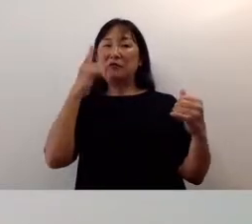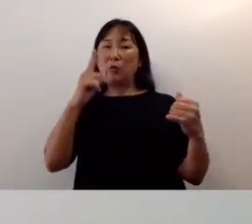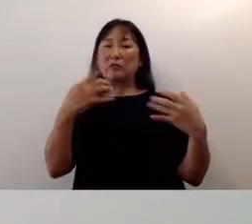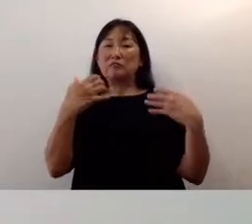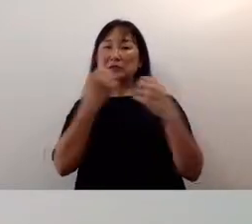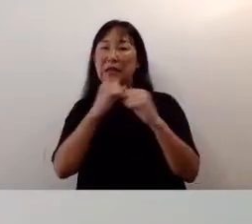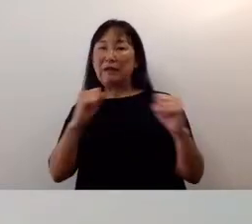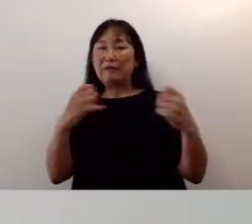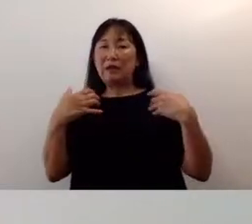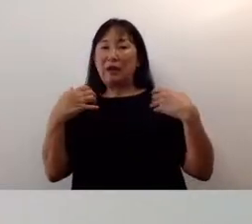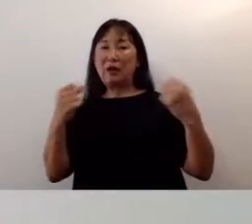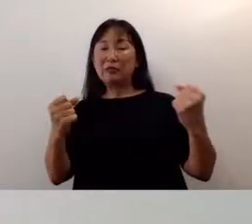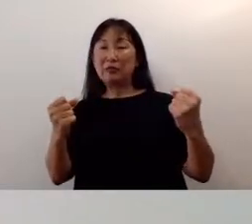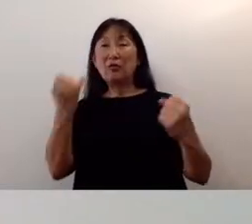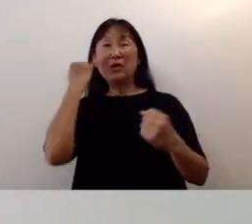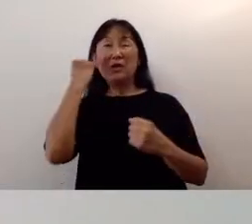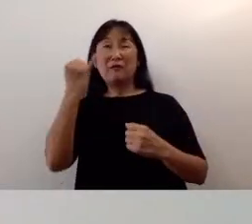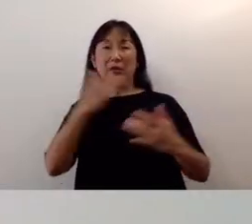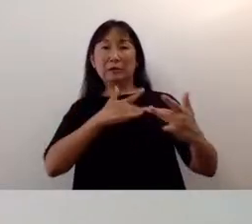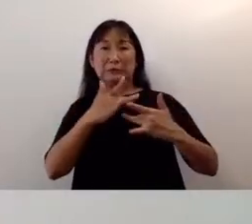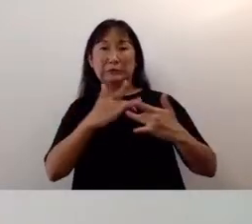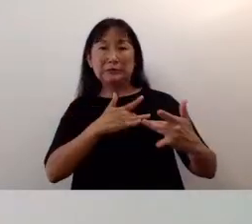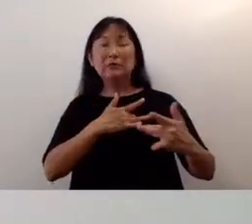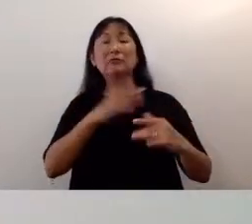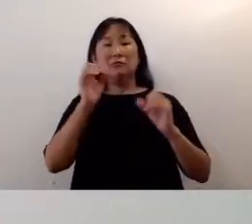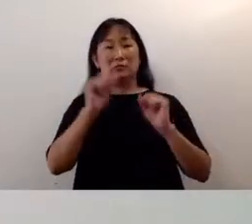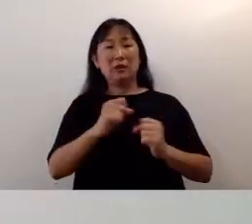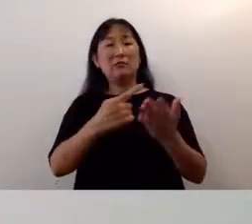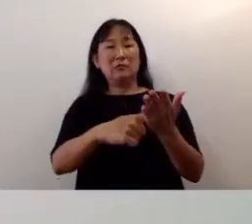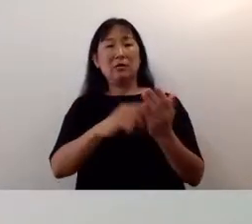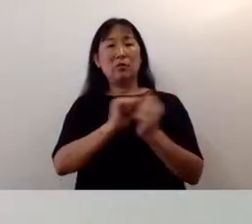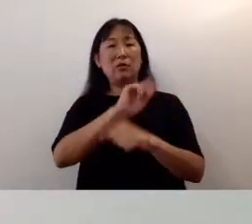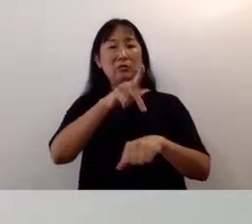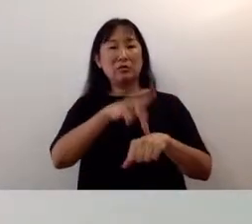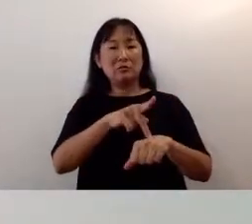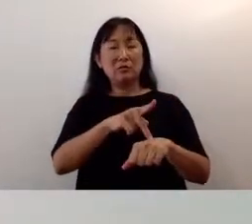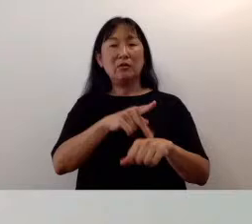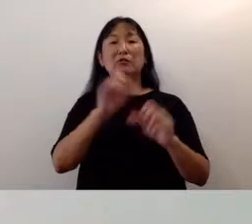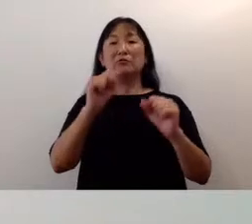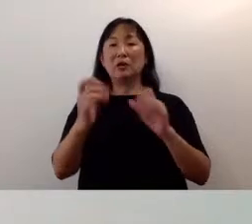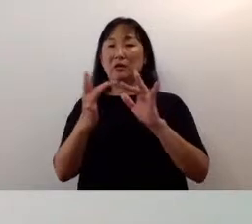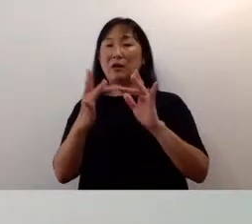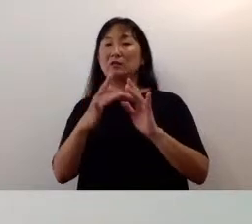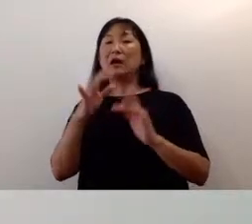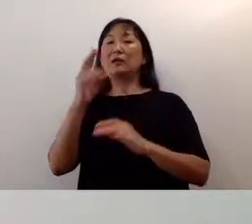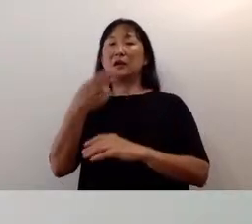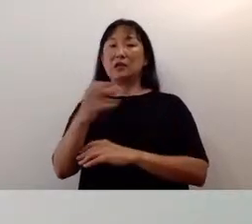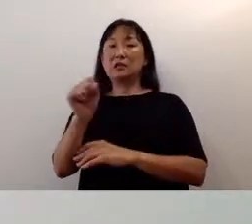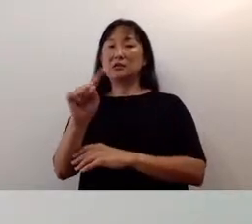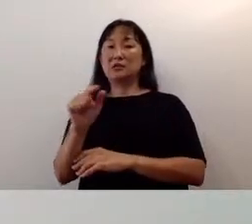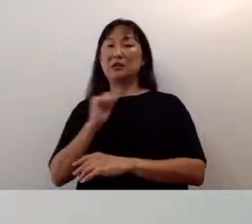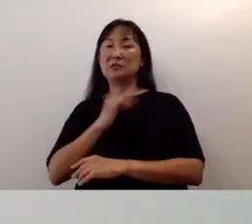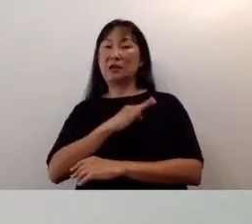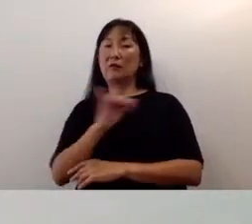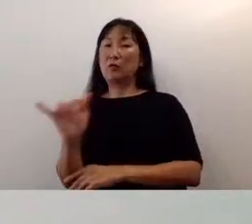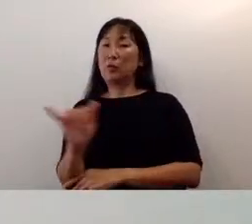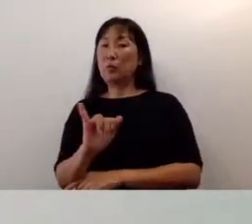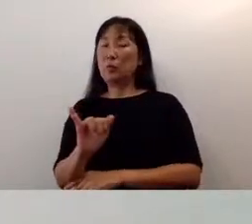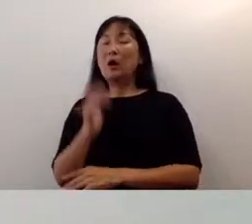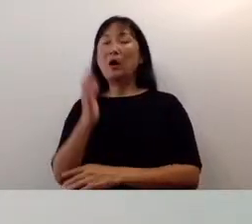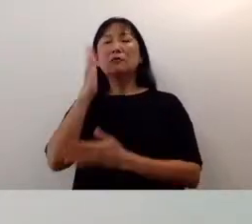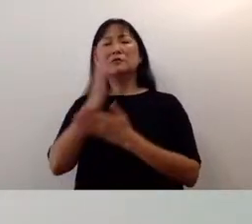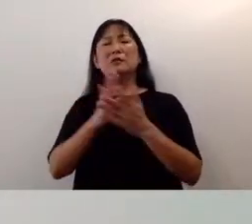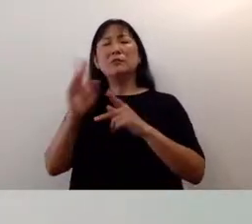have concerns or questions about that. They can always also reach out to our staff and ask for consultation. And I know some folks have been calling the